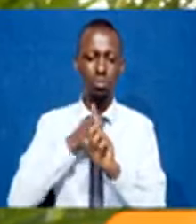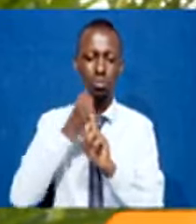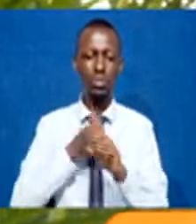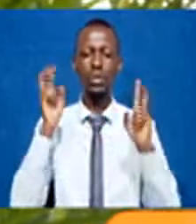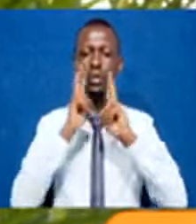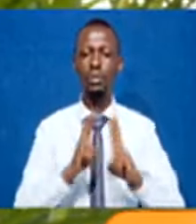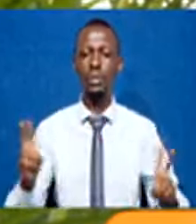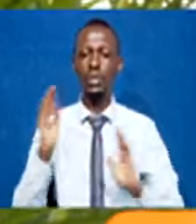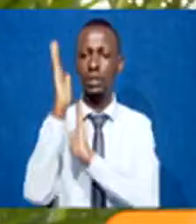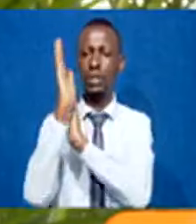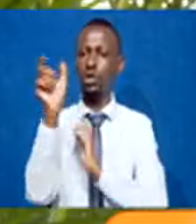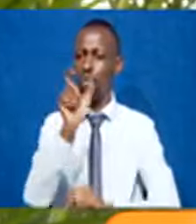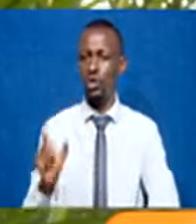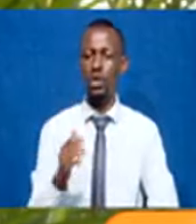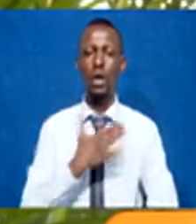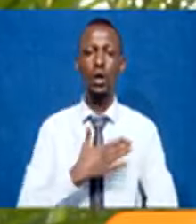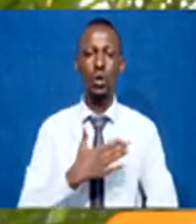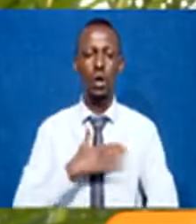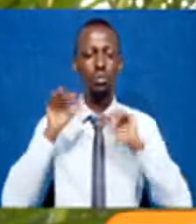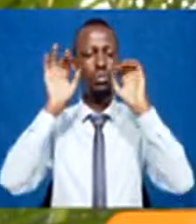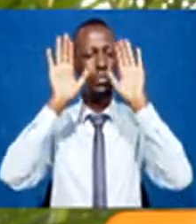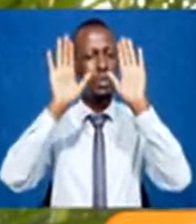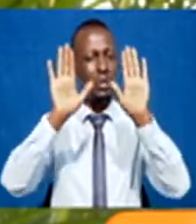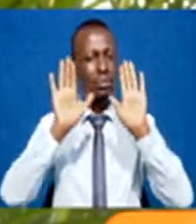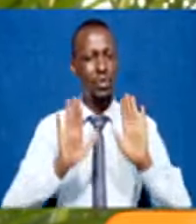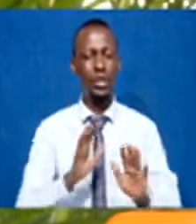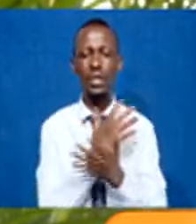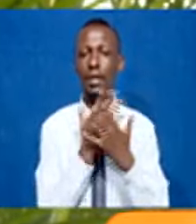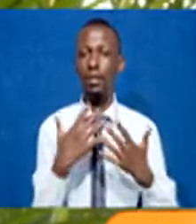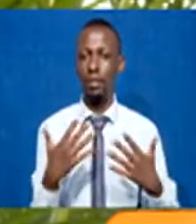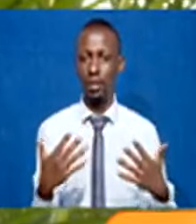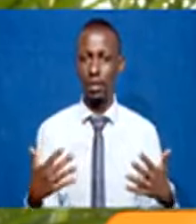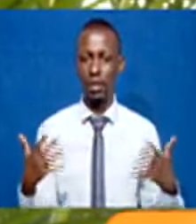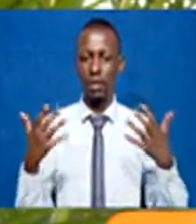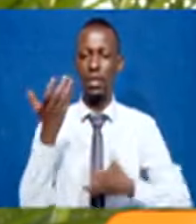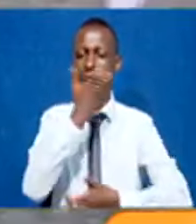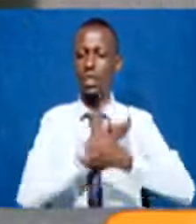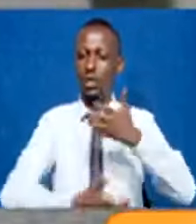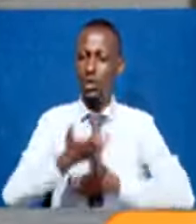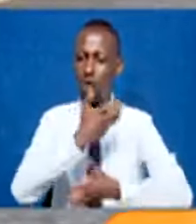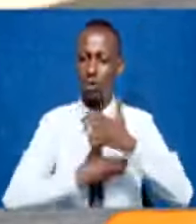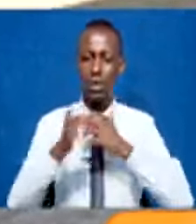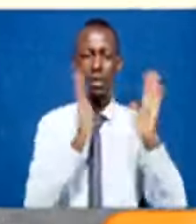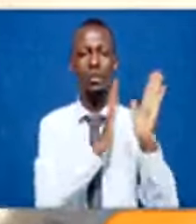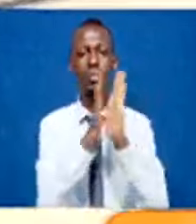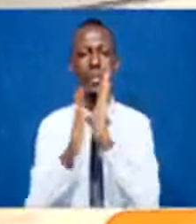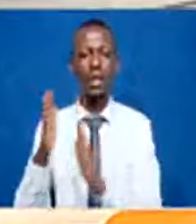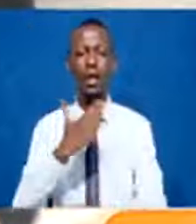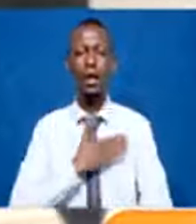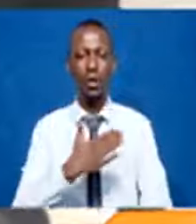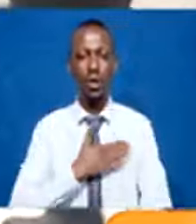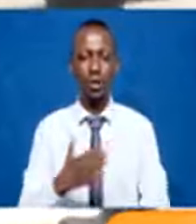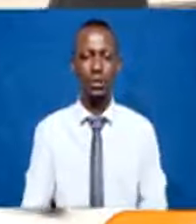in our region, which is the most important element for our economic endeavors.